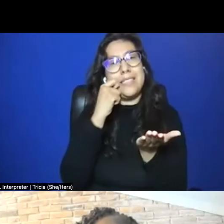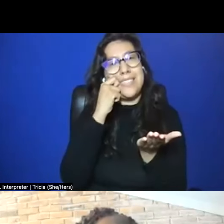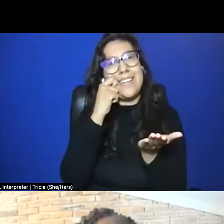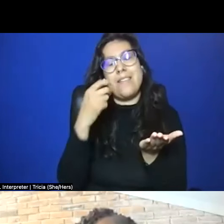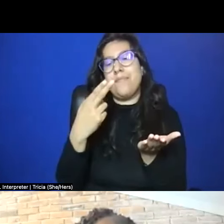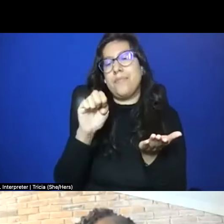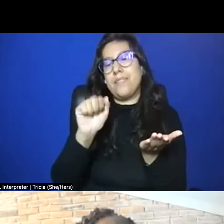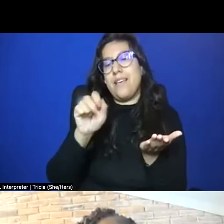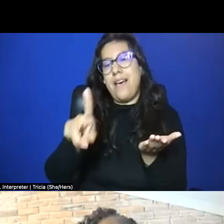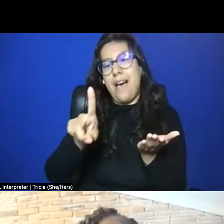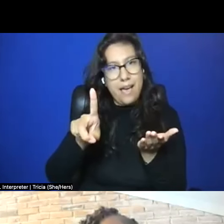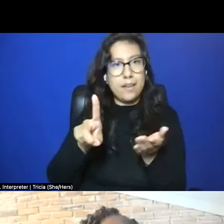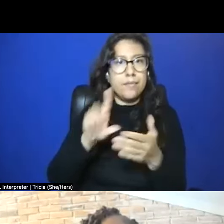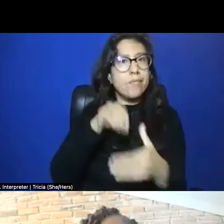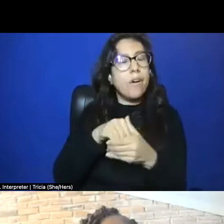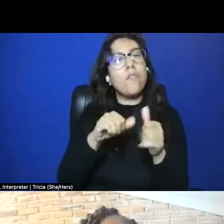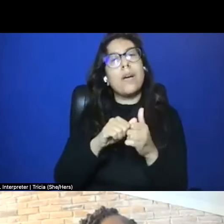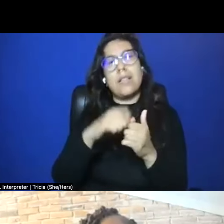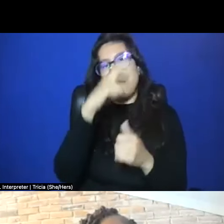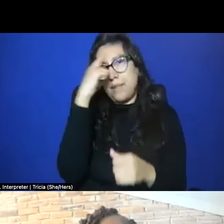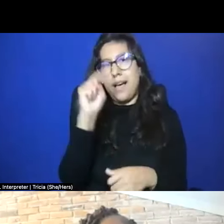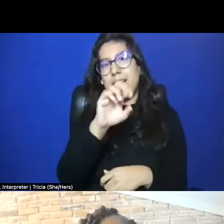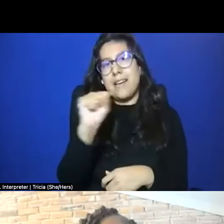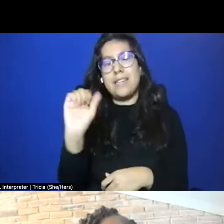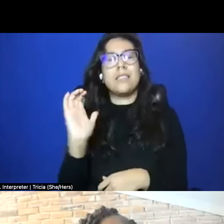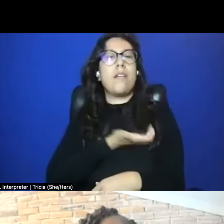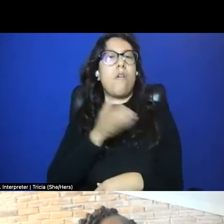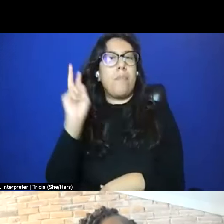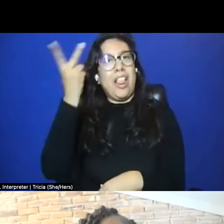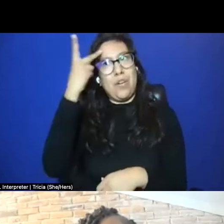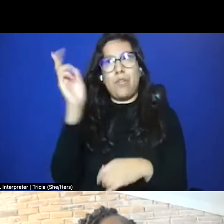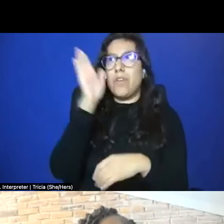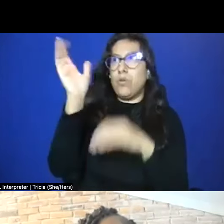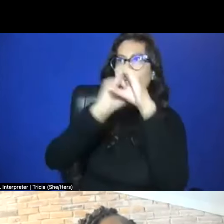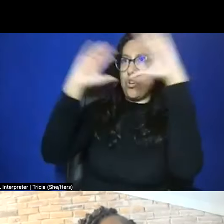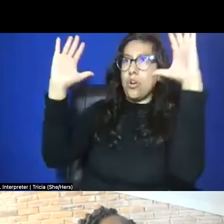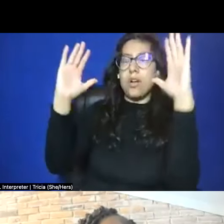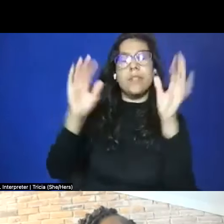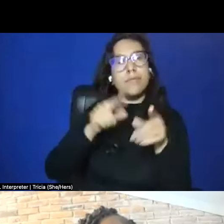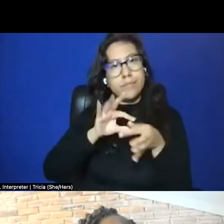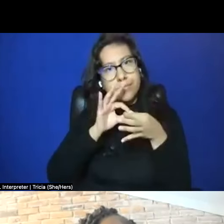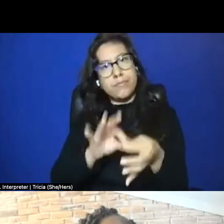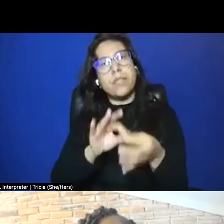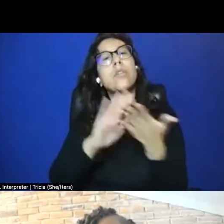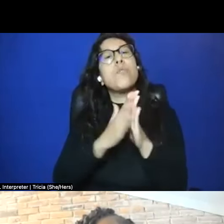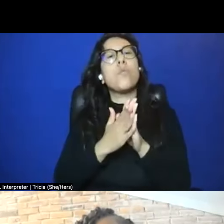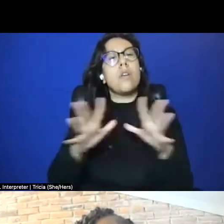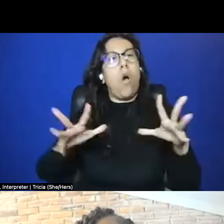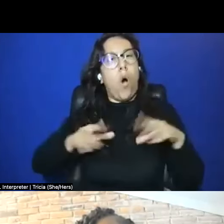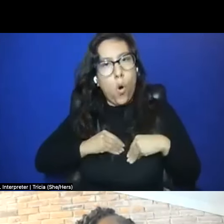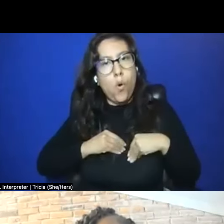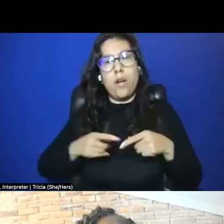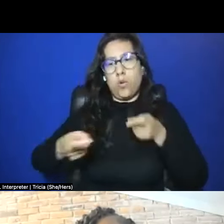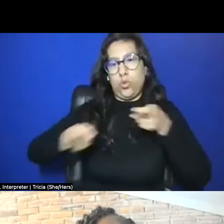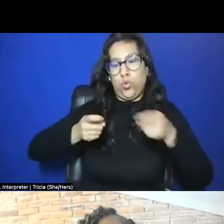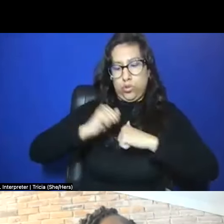on Blackness and Our Political Future, really focuses on the loss of community-owned and controlled infrastructure